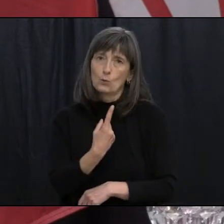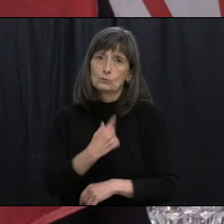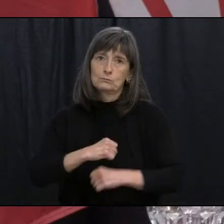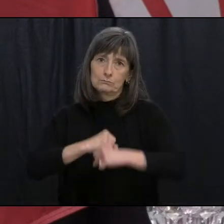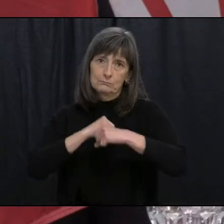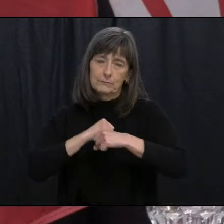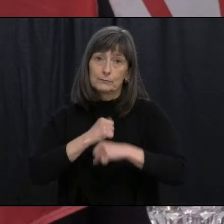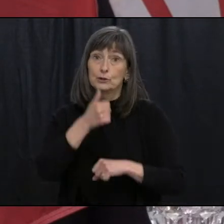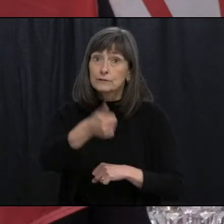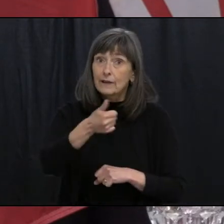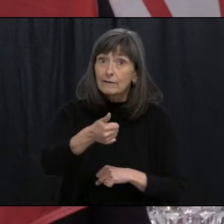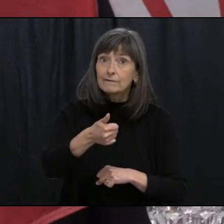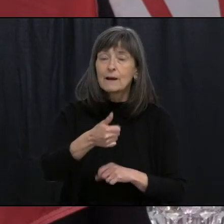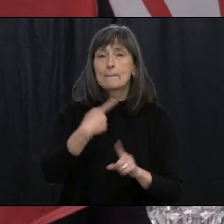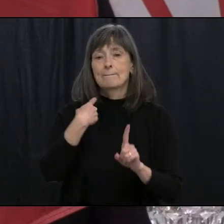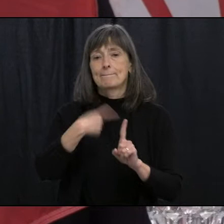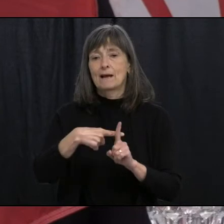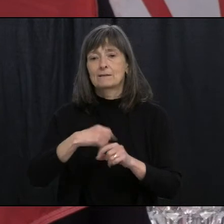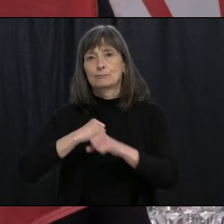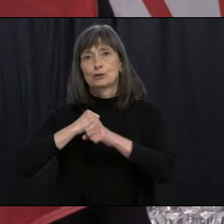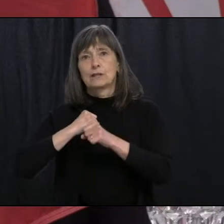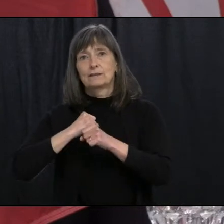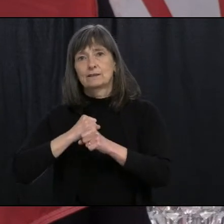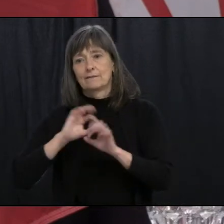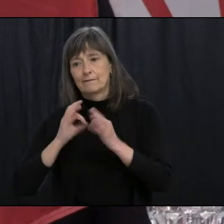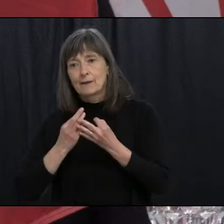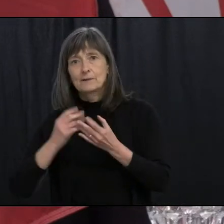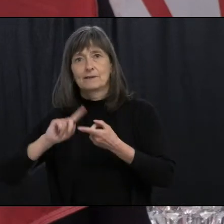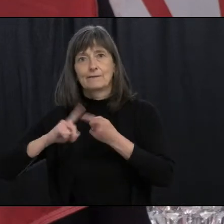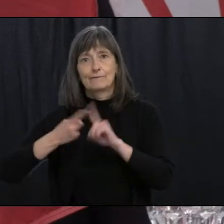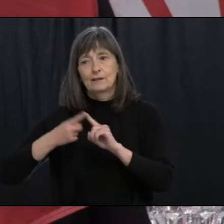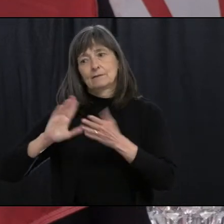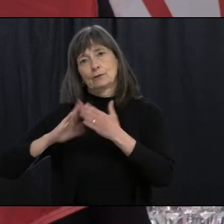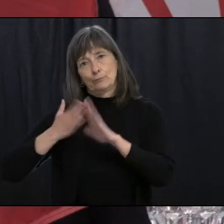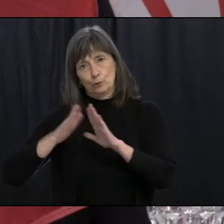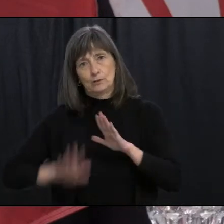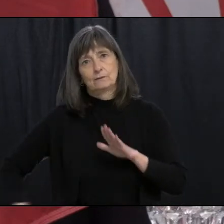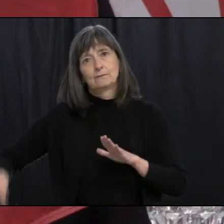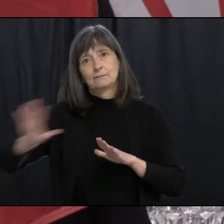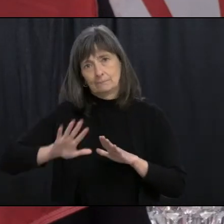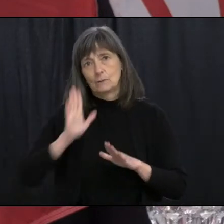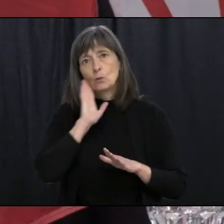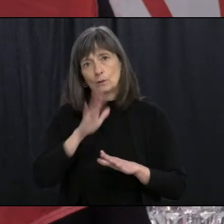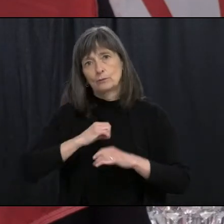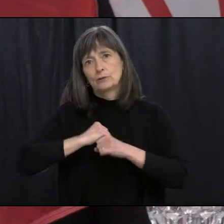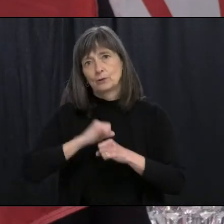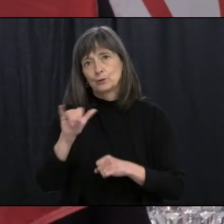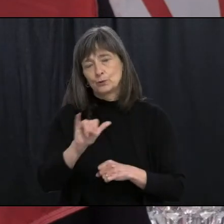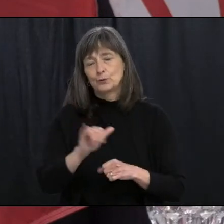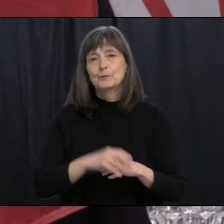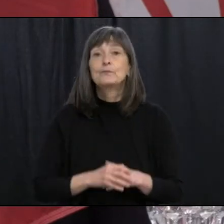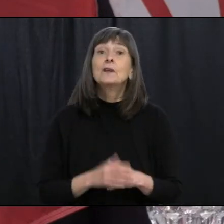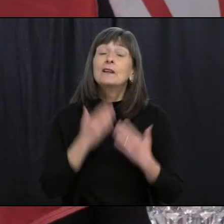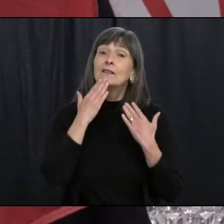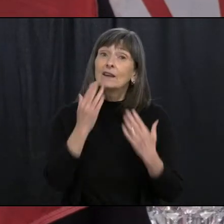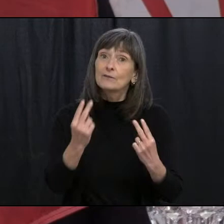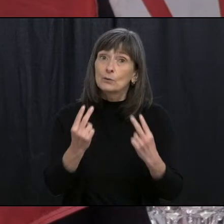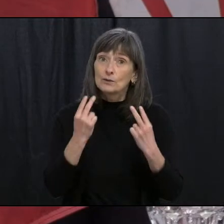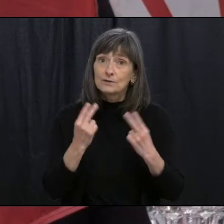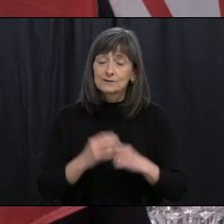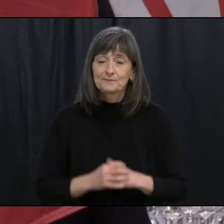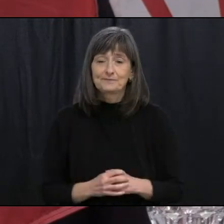And by protecting yourself, you protect your loved ones and the community in which you live. So thank you very much for your time,